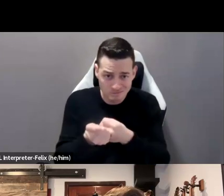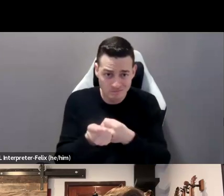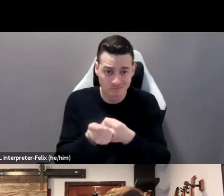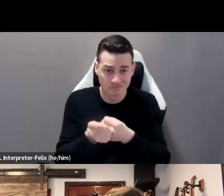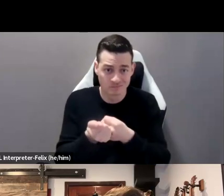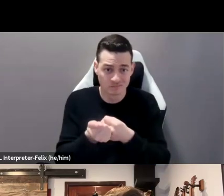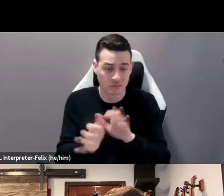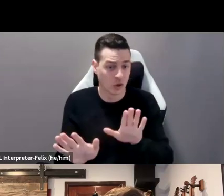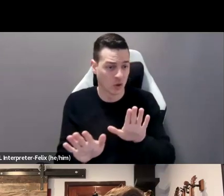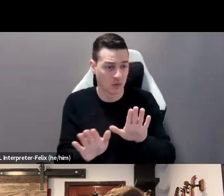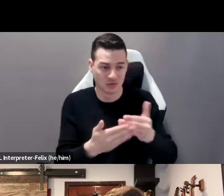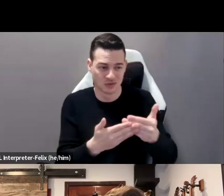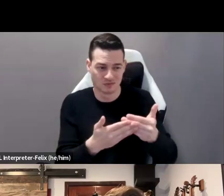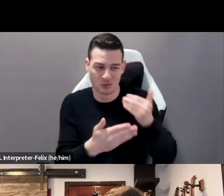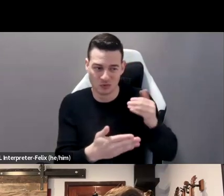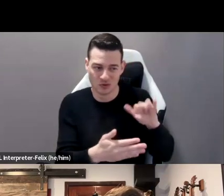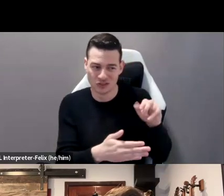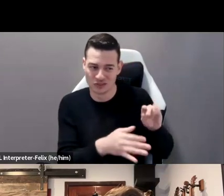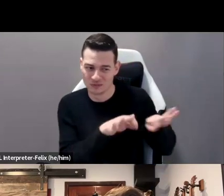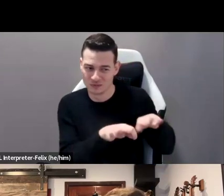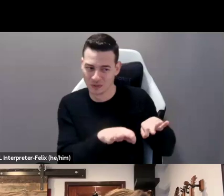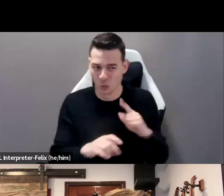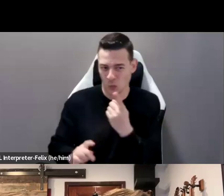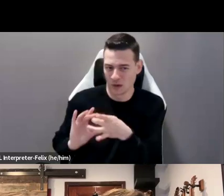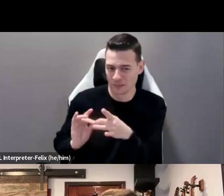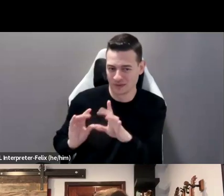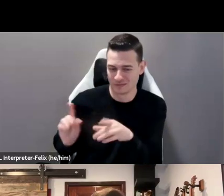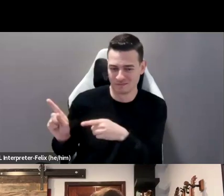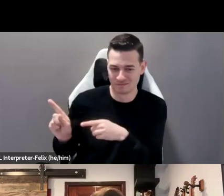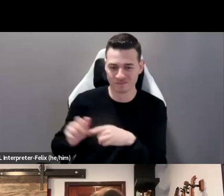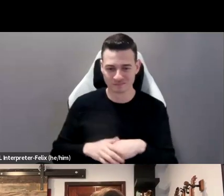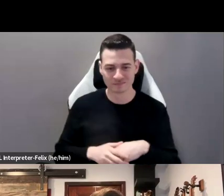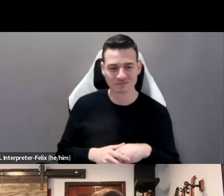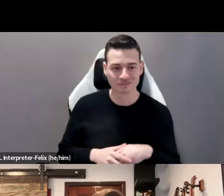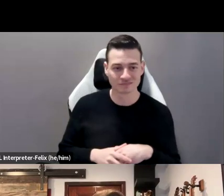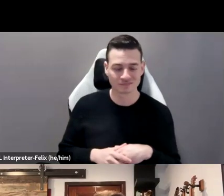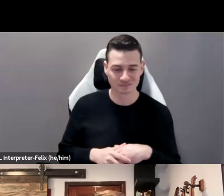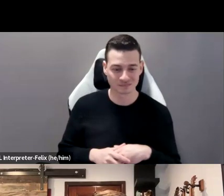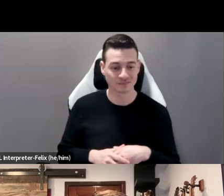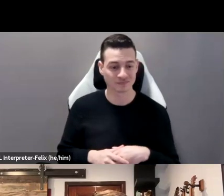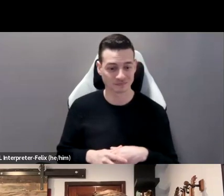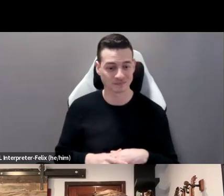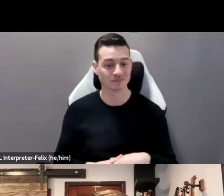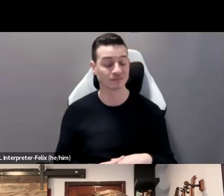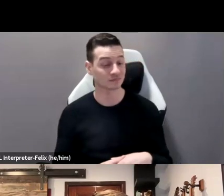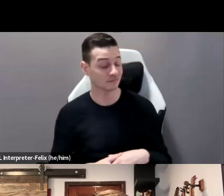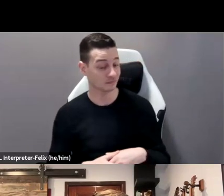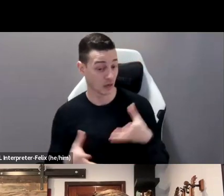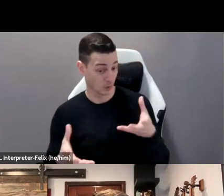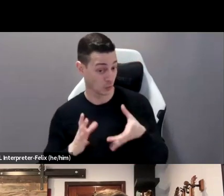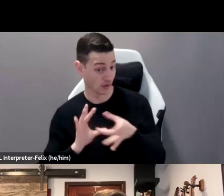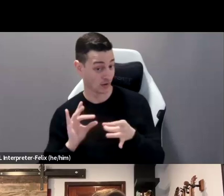sorry, Jason, before you go in, I had a comment. So I wanted to share that actually at all